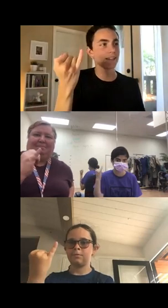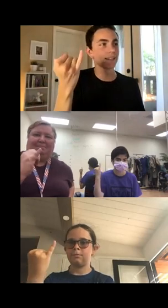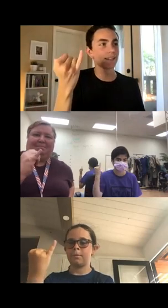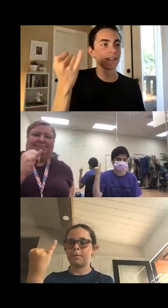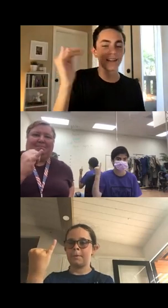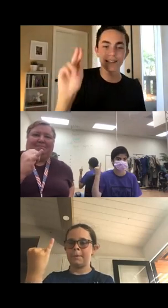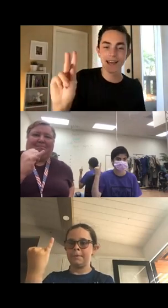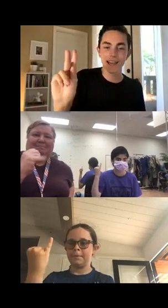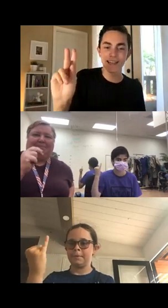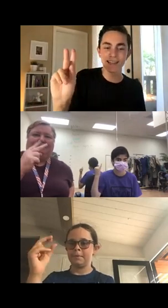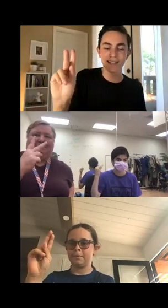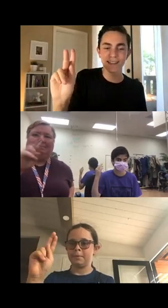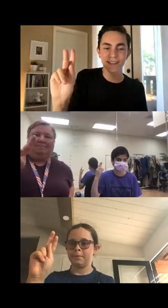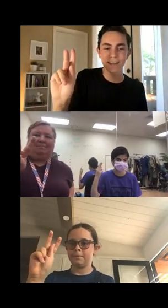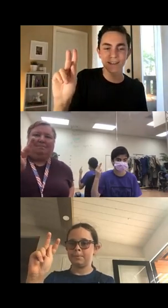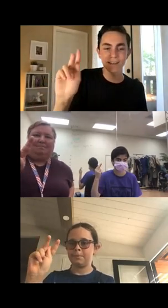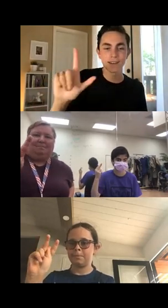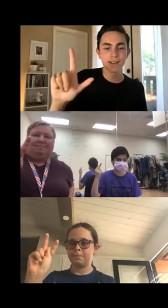J, K,